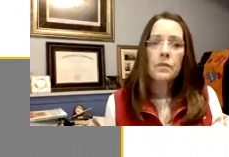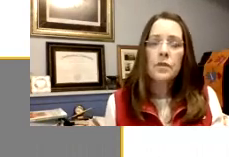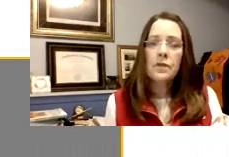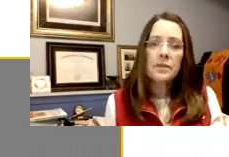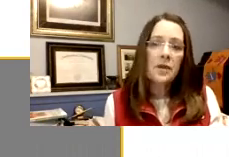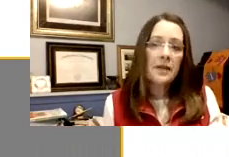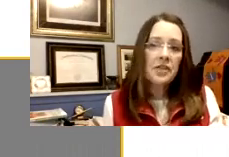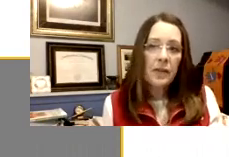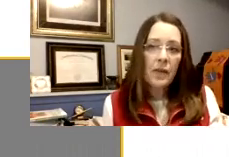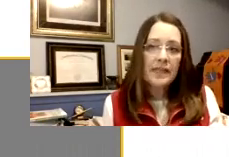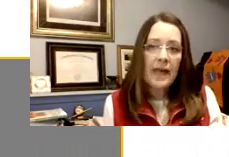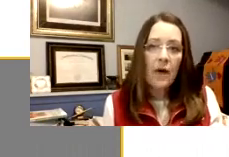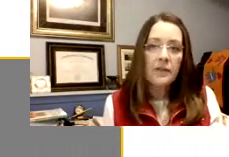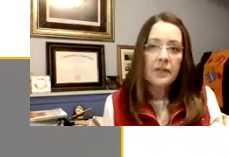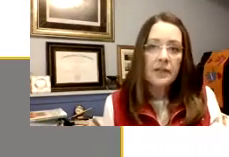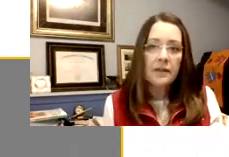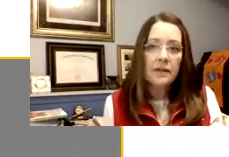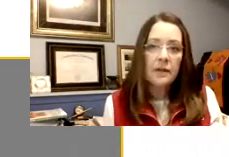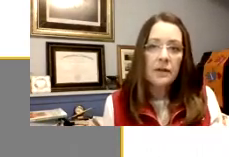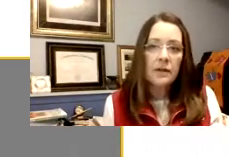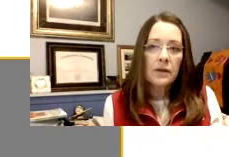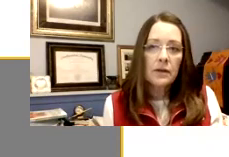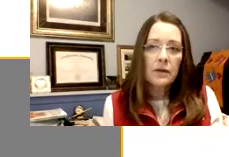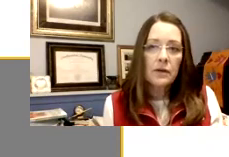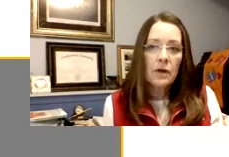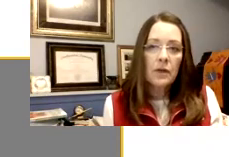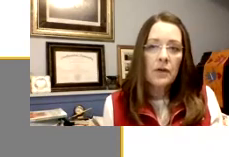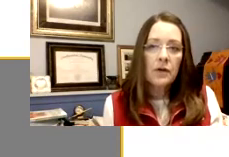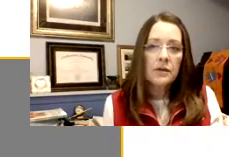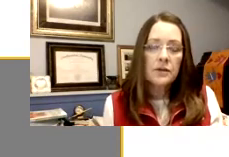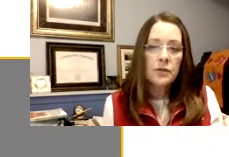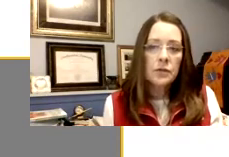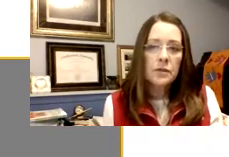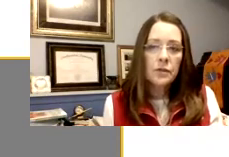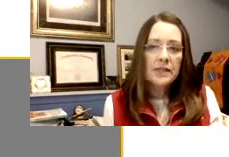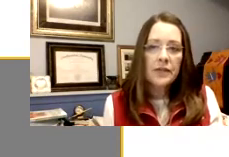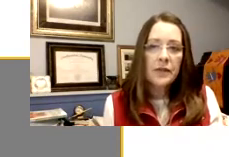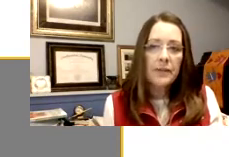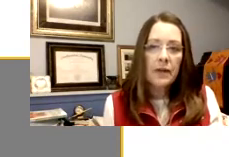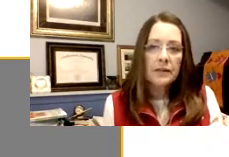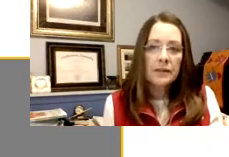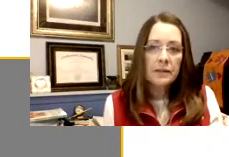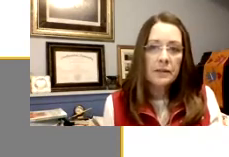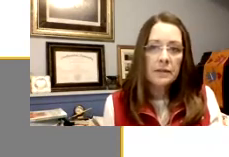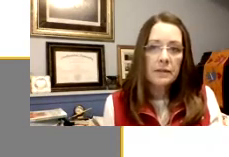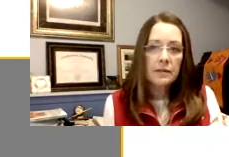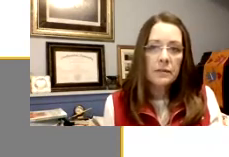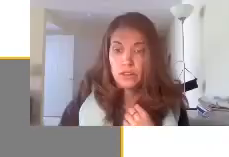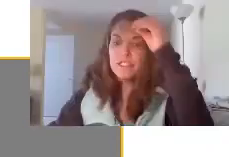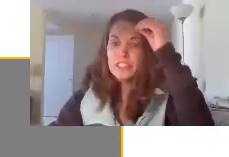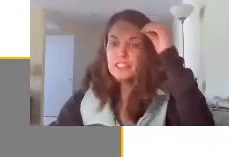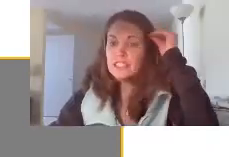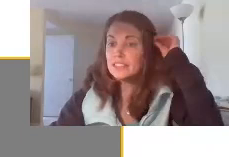So the first part of that, Jen, was how often are there dual sensory impairments?